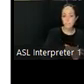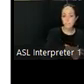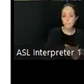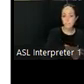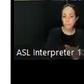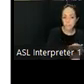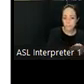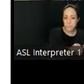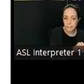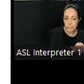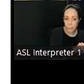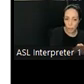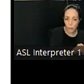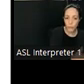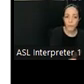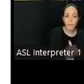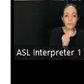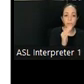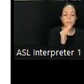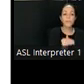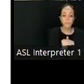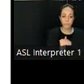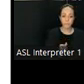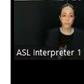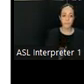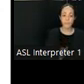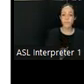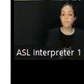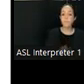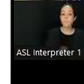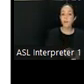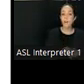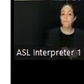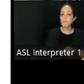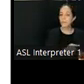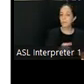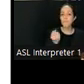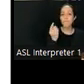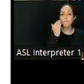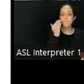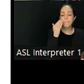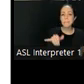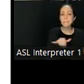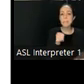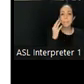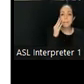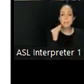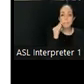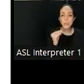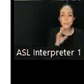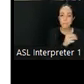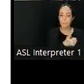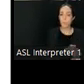subject matter expertise in the following subjects: lived experience with criminal justice system, community